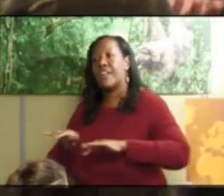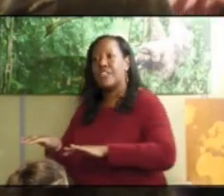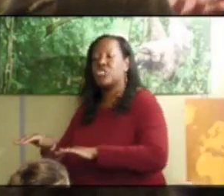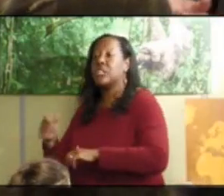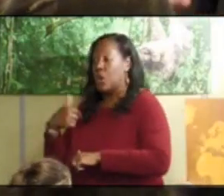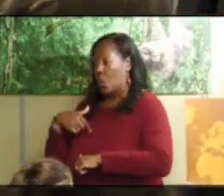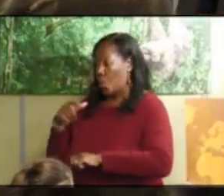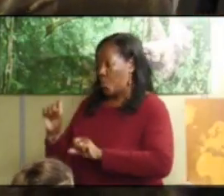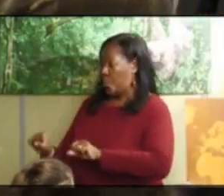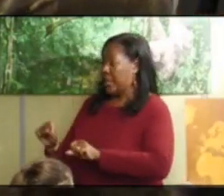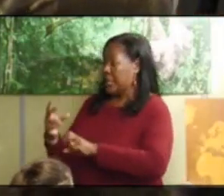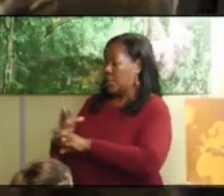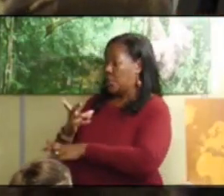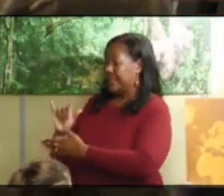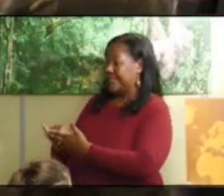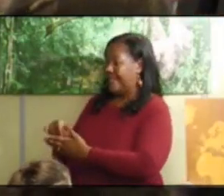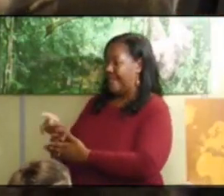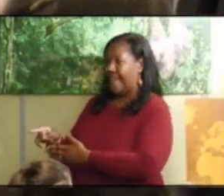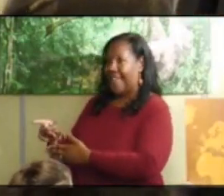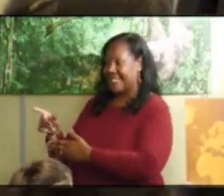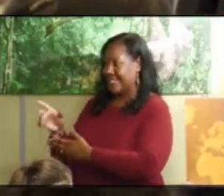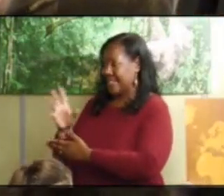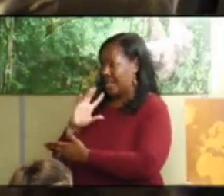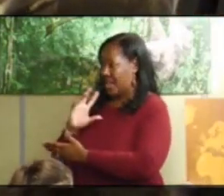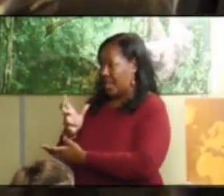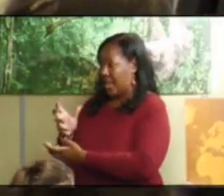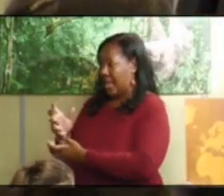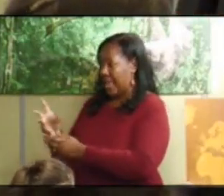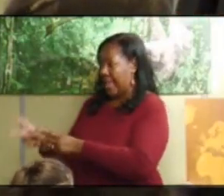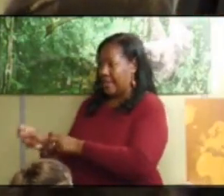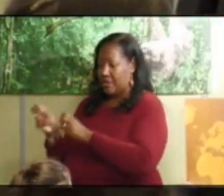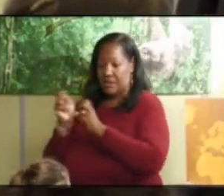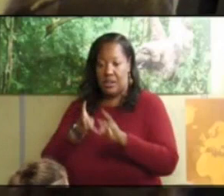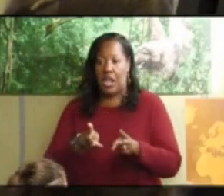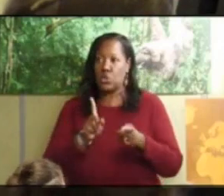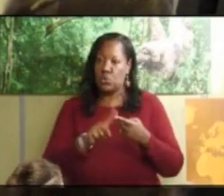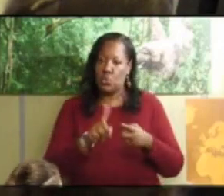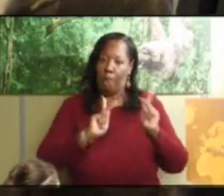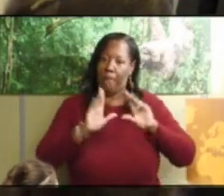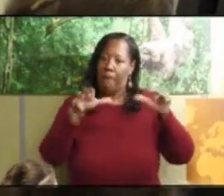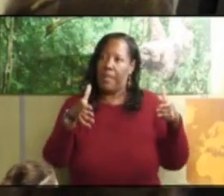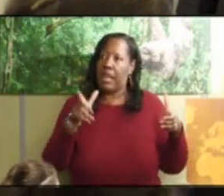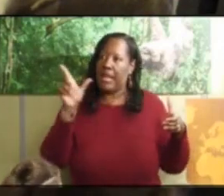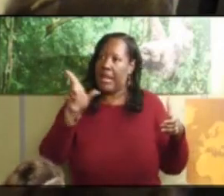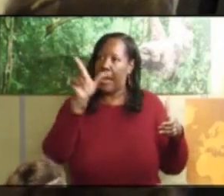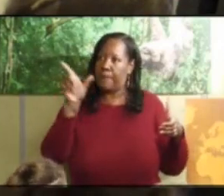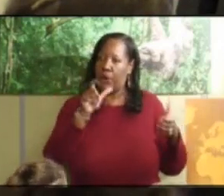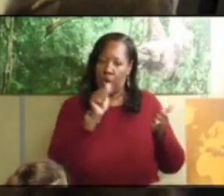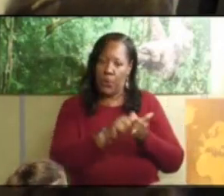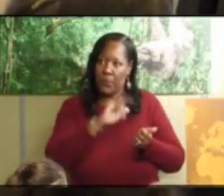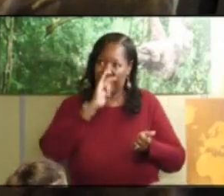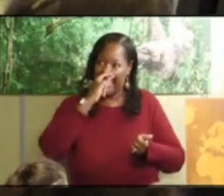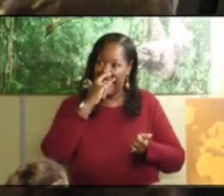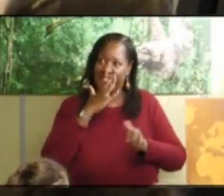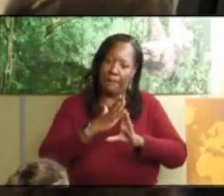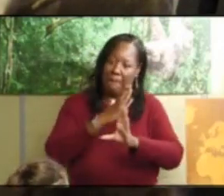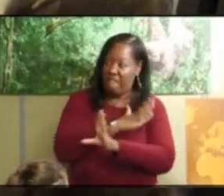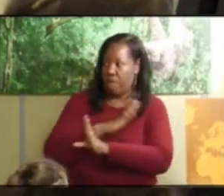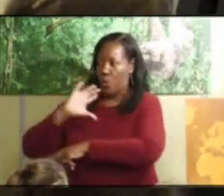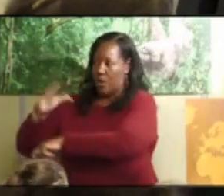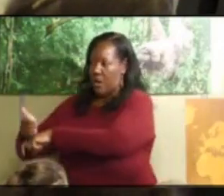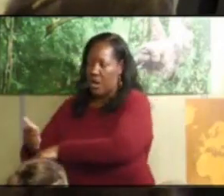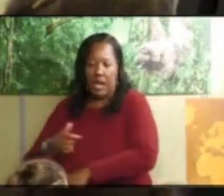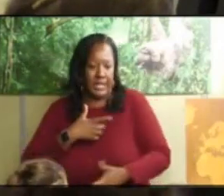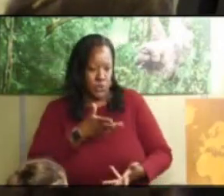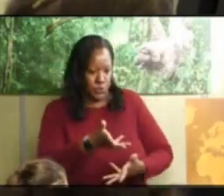prototype that with kids in public libraries, so we were able to actually do some testing beforehand. So and we did the same with the Panda